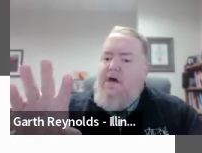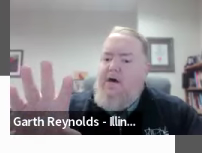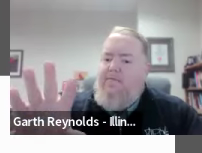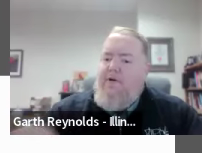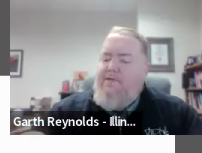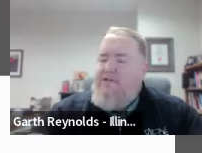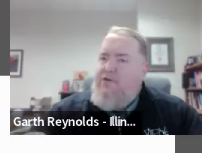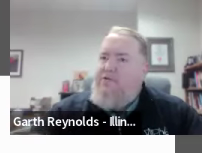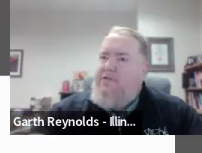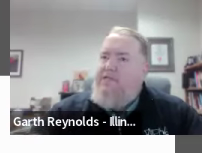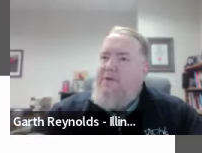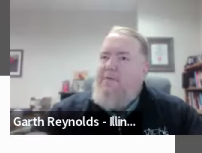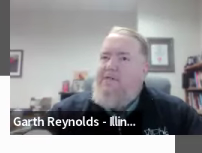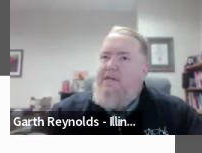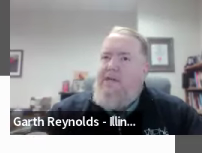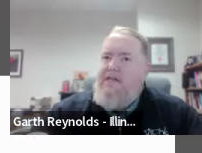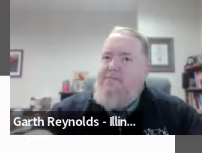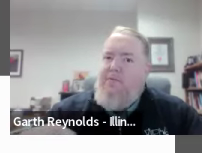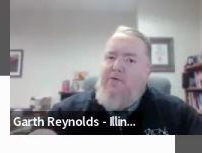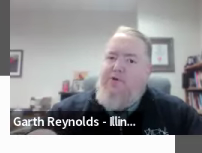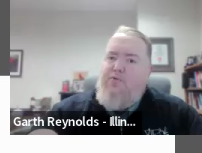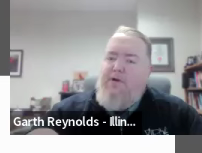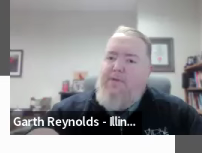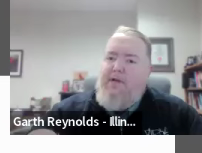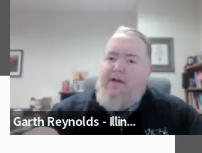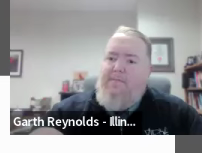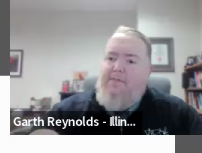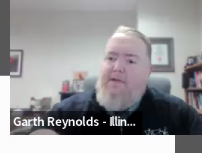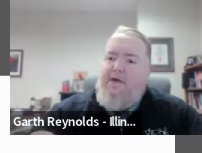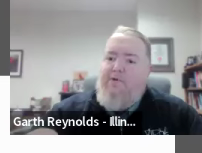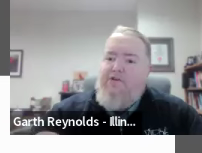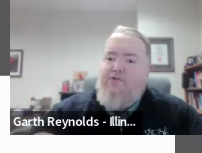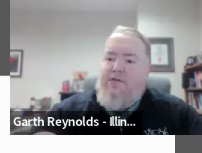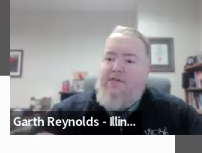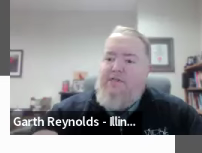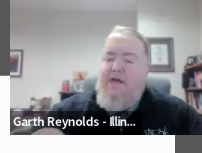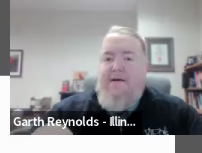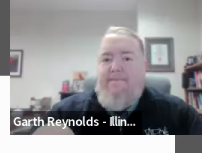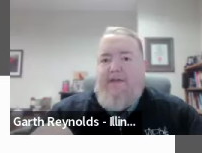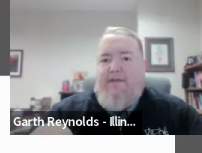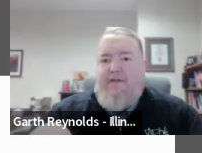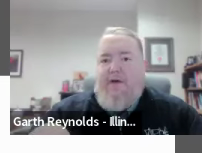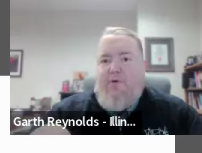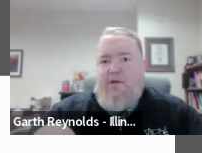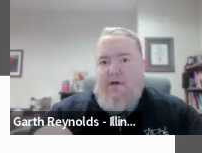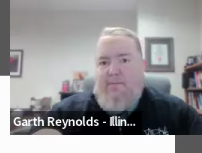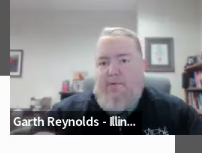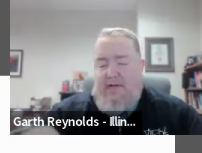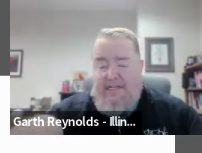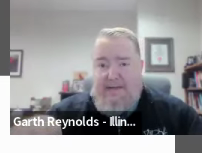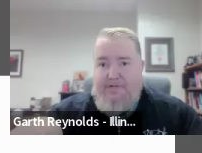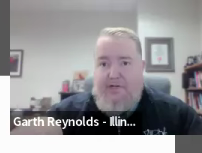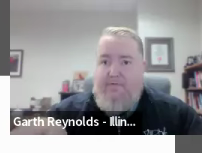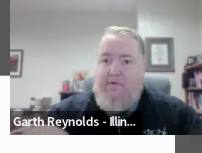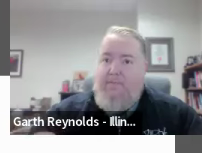the pharmacies closing at 6 p.m. on Sundays, but we do want to put in an amendment that would restrict this, that would